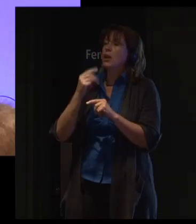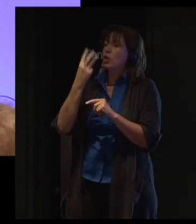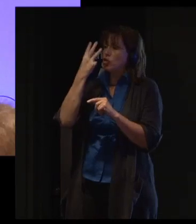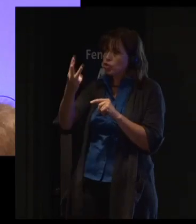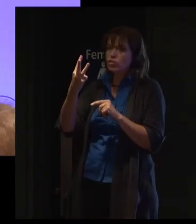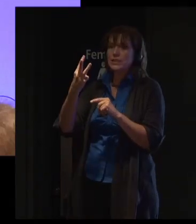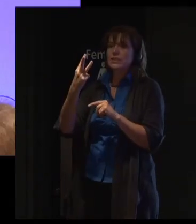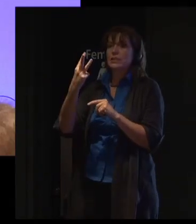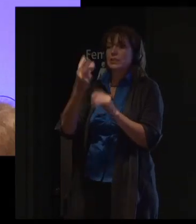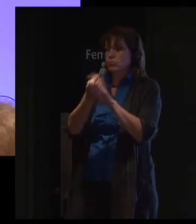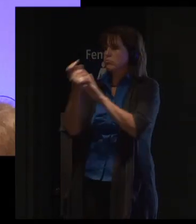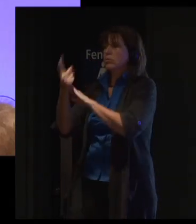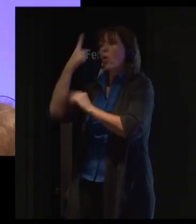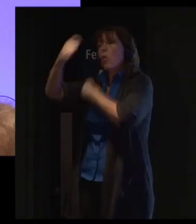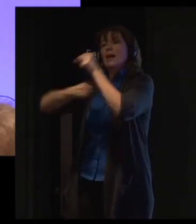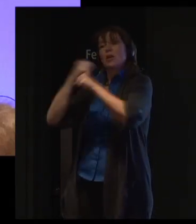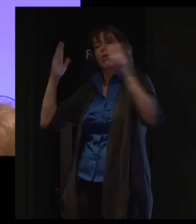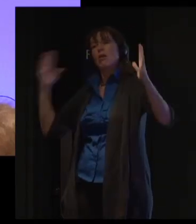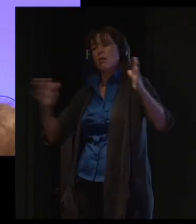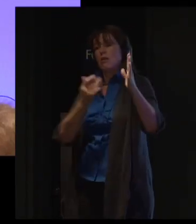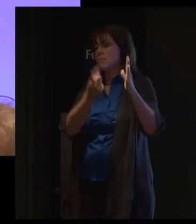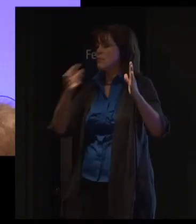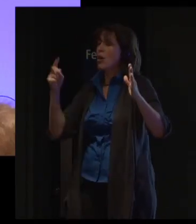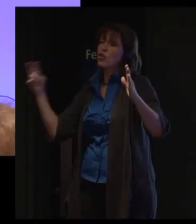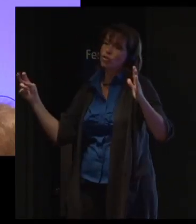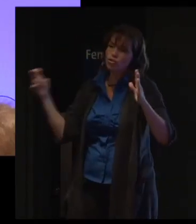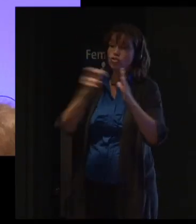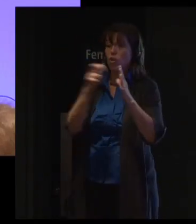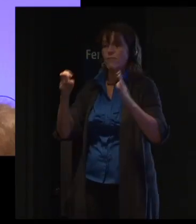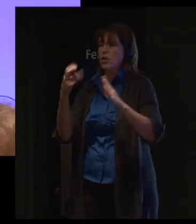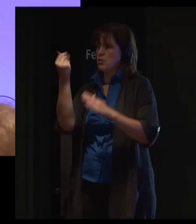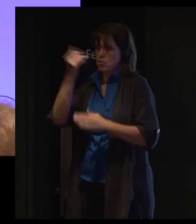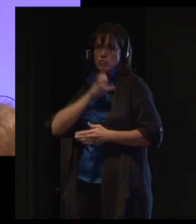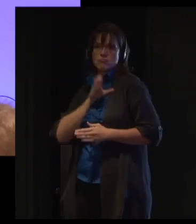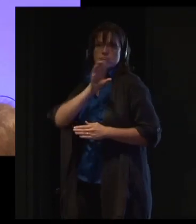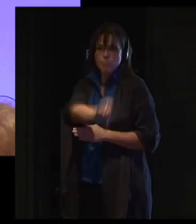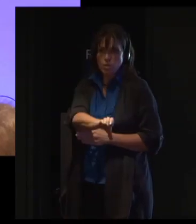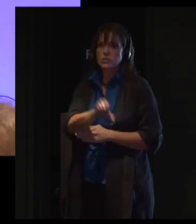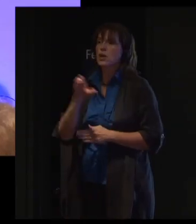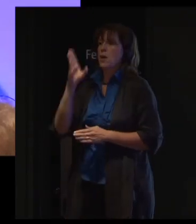in accessible hotels. These travels are sponsored by Bayern Munich.